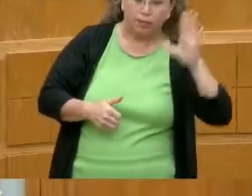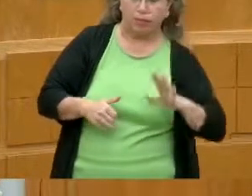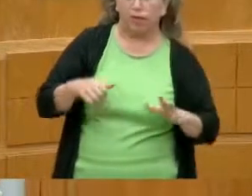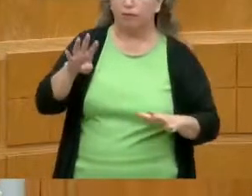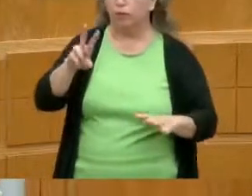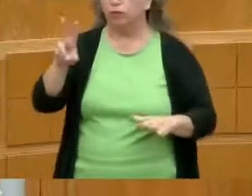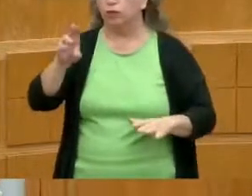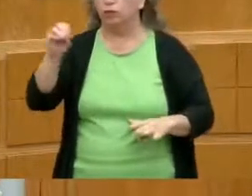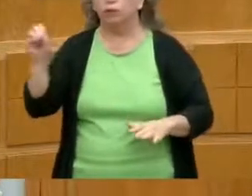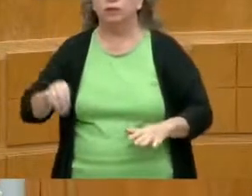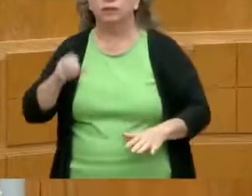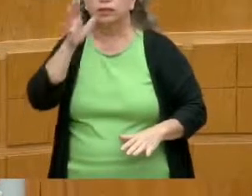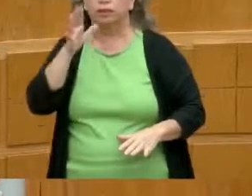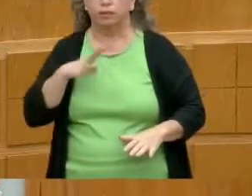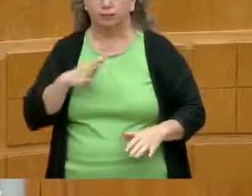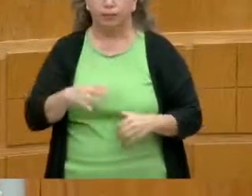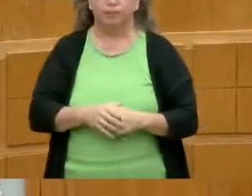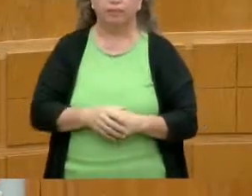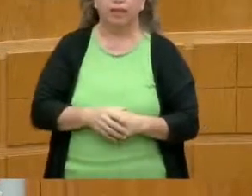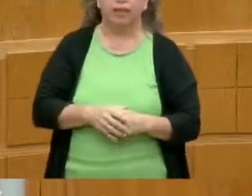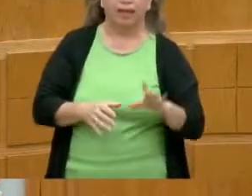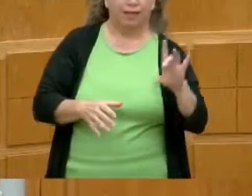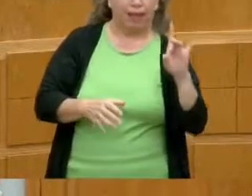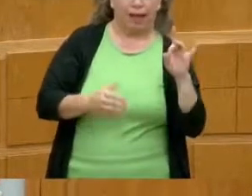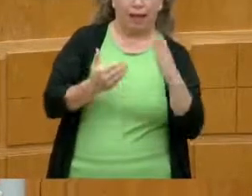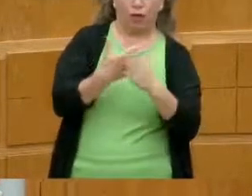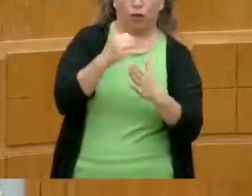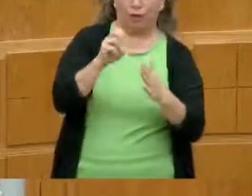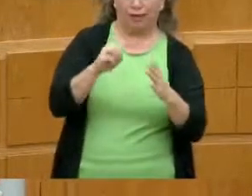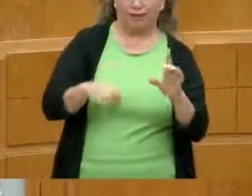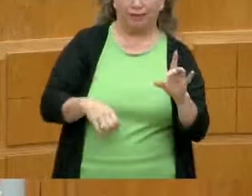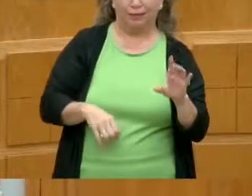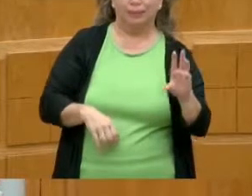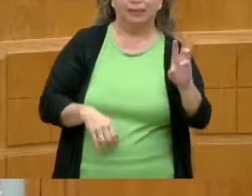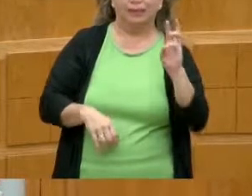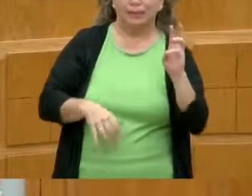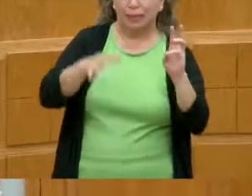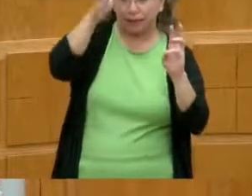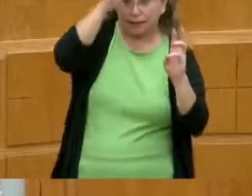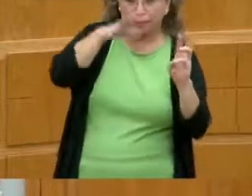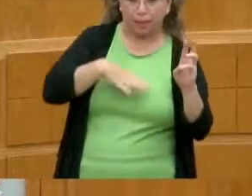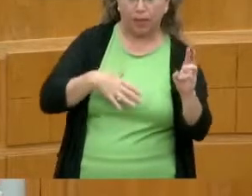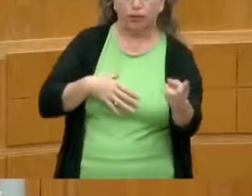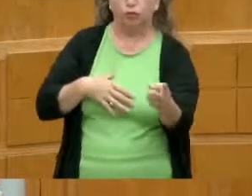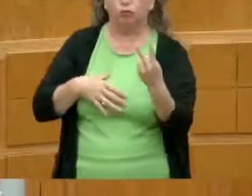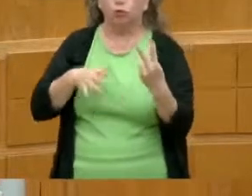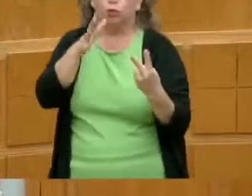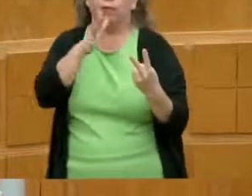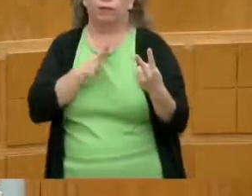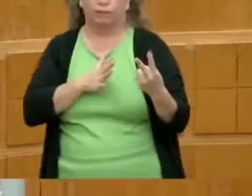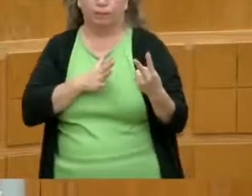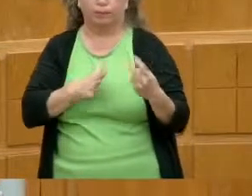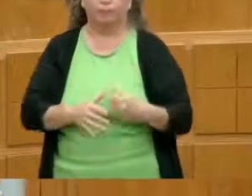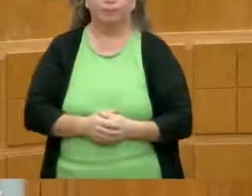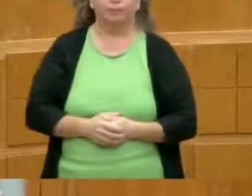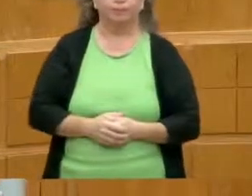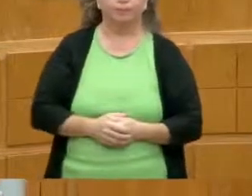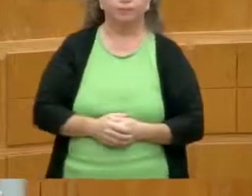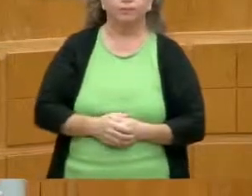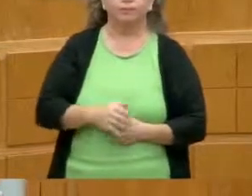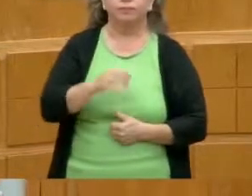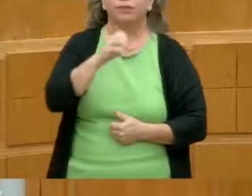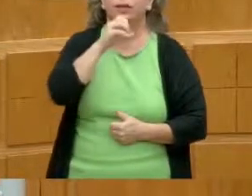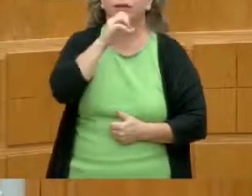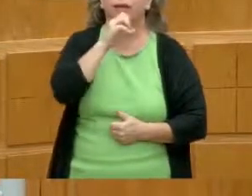Of those 8 new cases, 6 were male and 2 were female. And then the distribution across the age group, we tracked